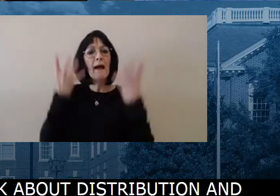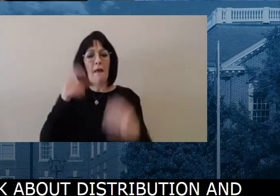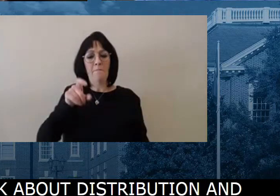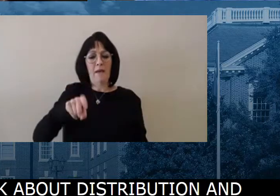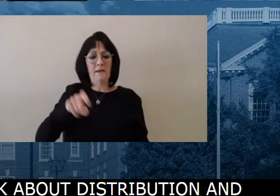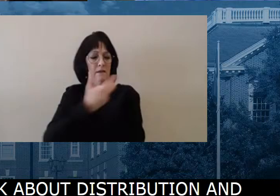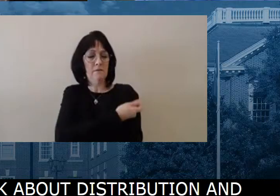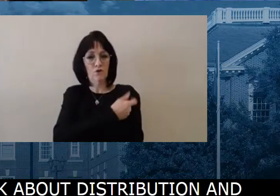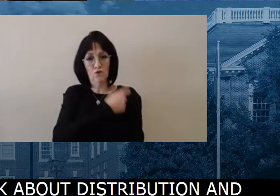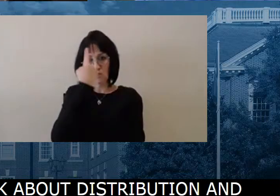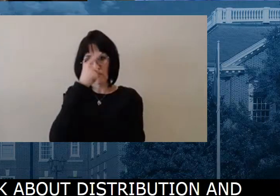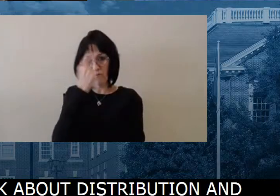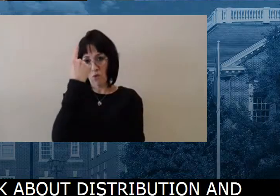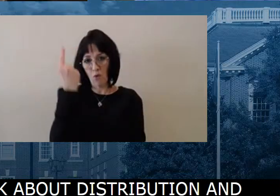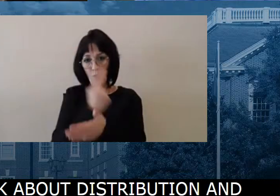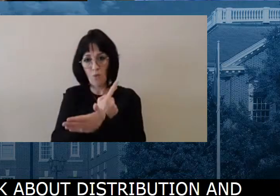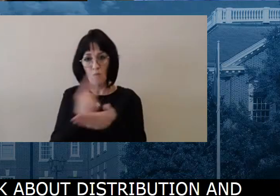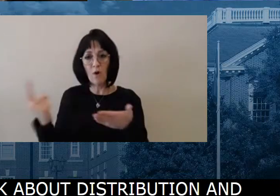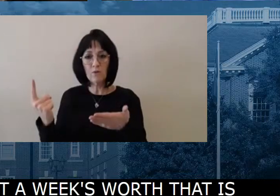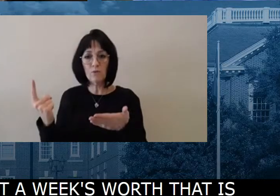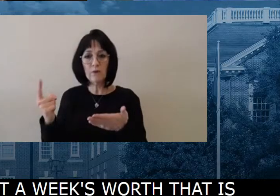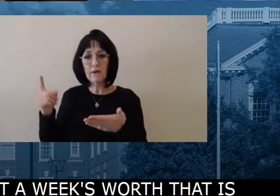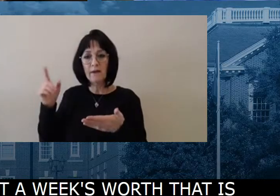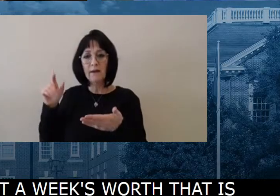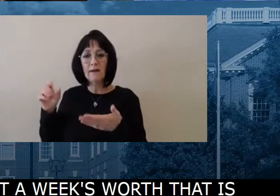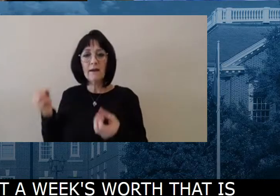undelivered. What's the term,